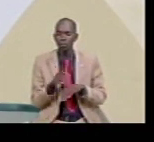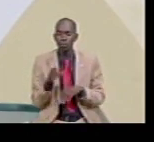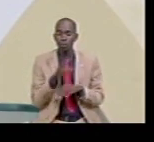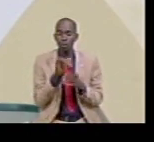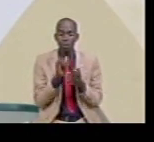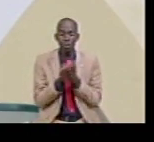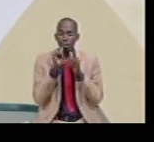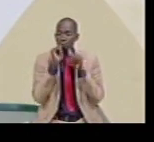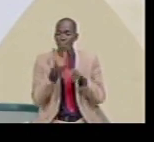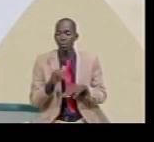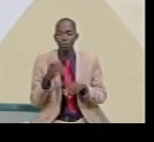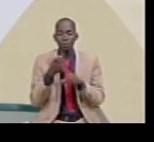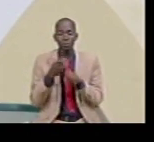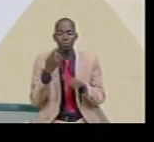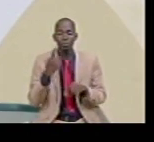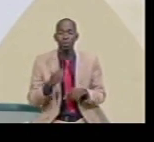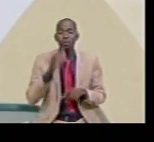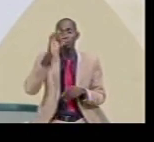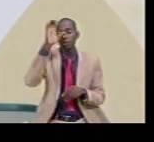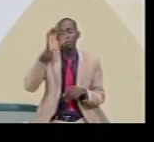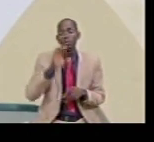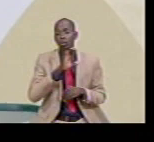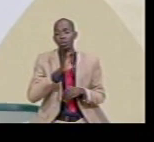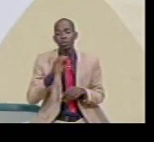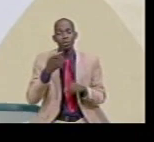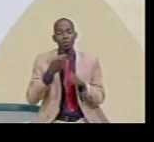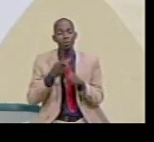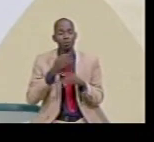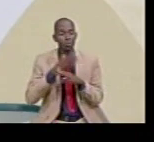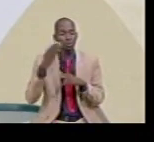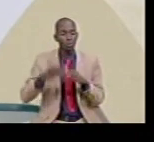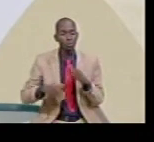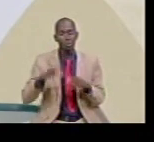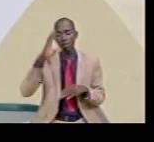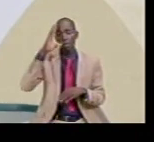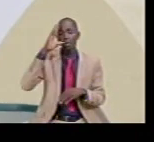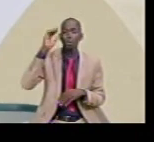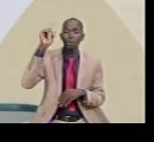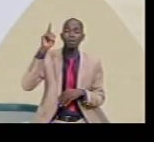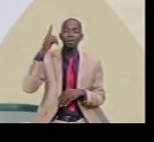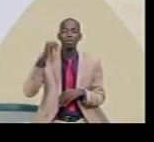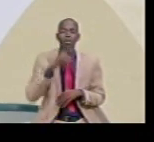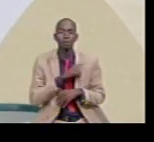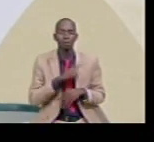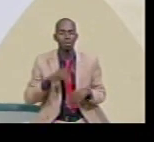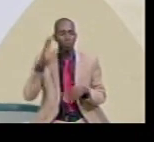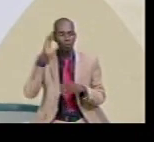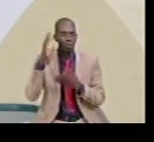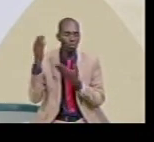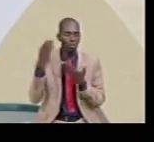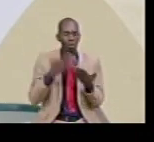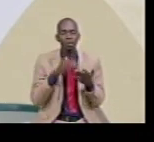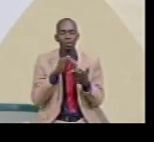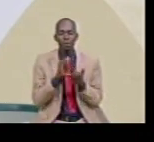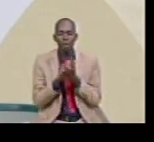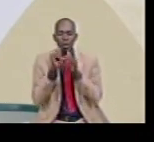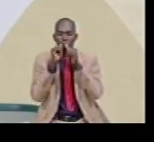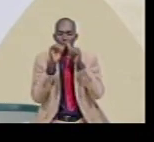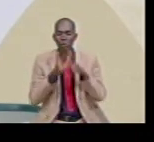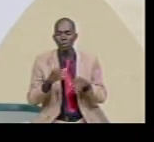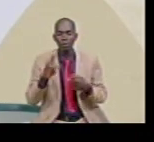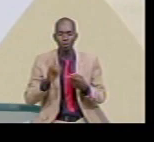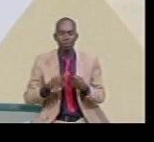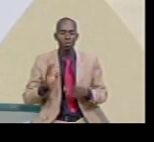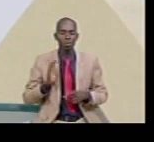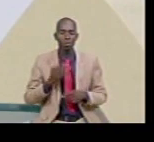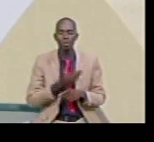the cross for the total man. The Lord will bring that blessing into our soul, into our spirit,